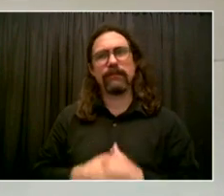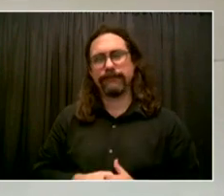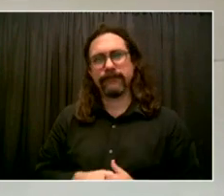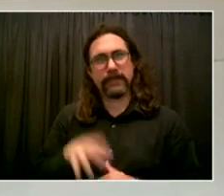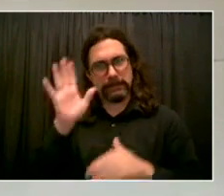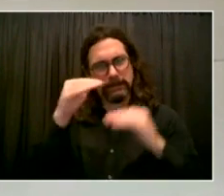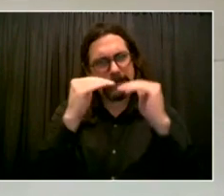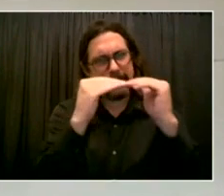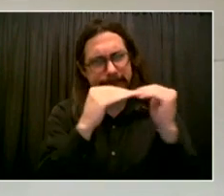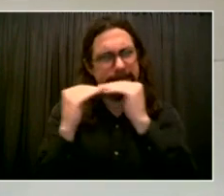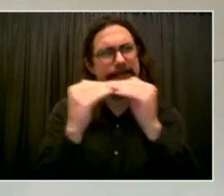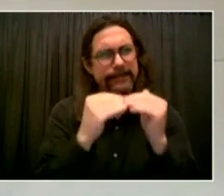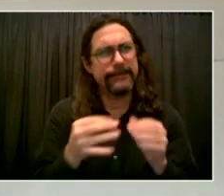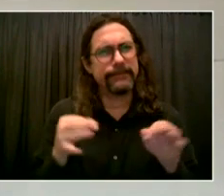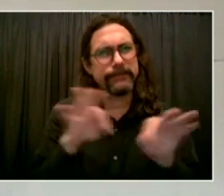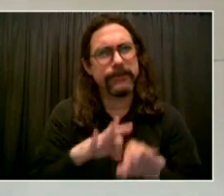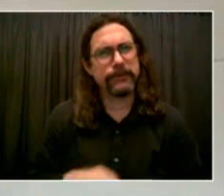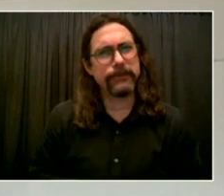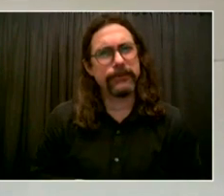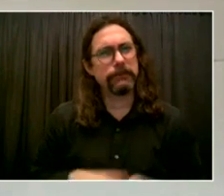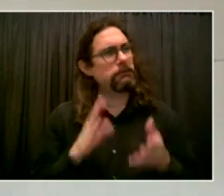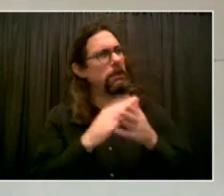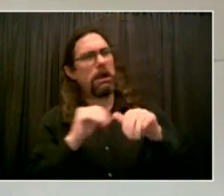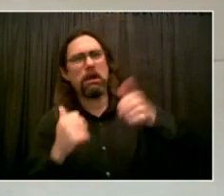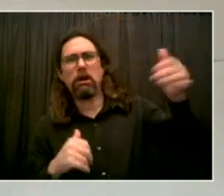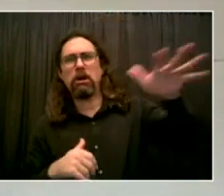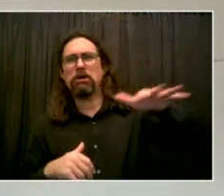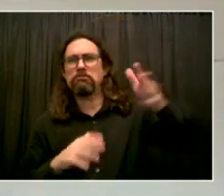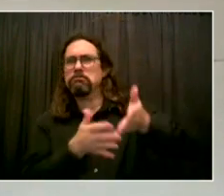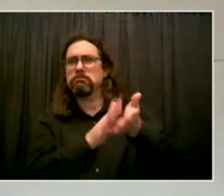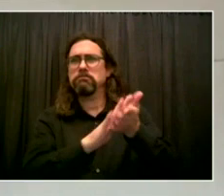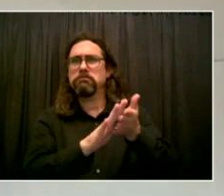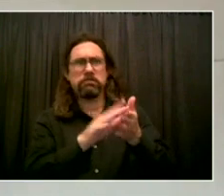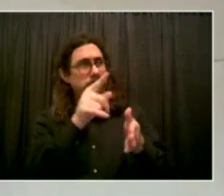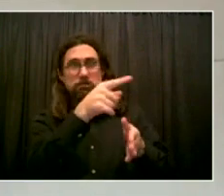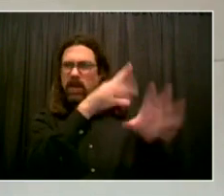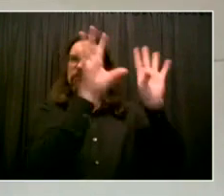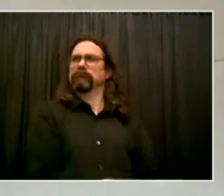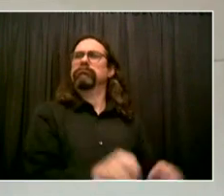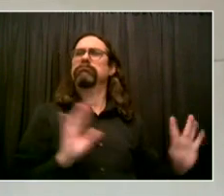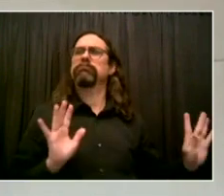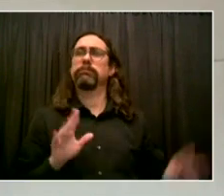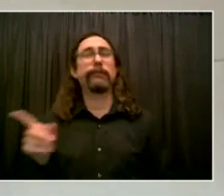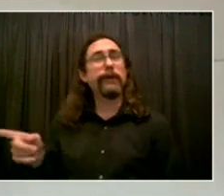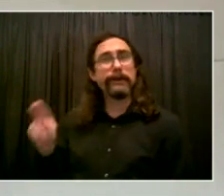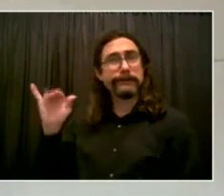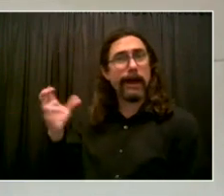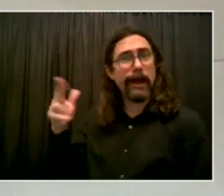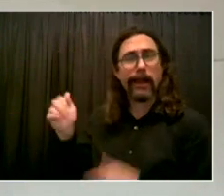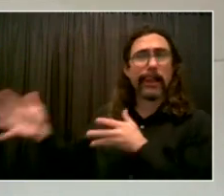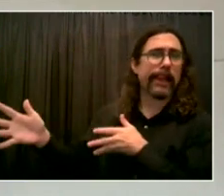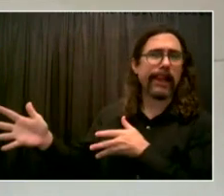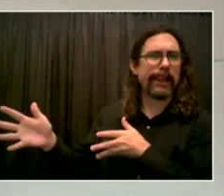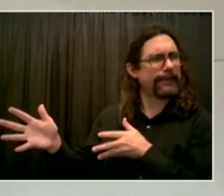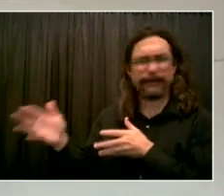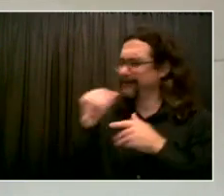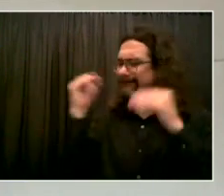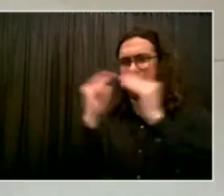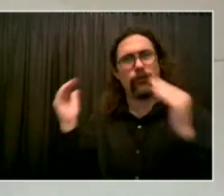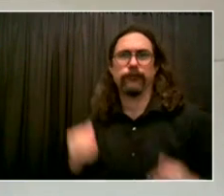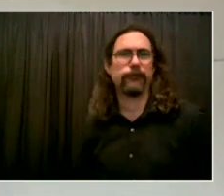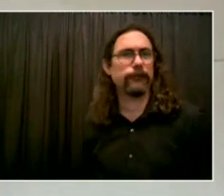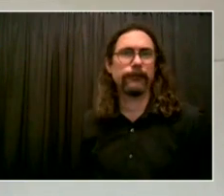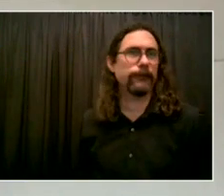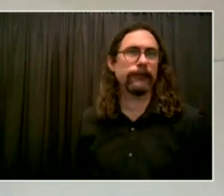forward to additional opportunities to bring quality of life improvements such as these to every NYCHA development in the city. And as the